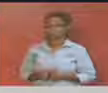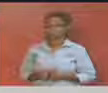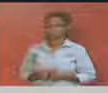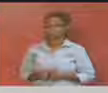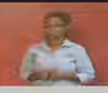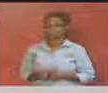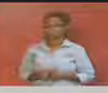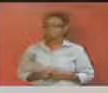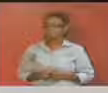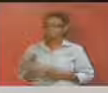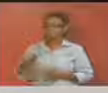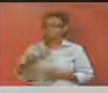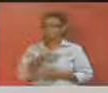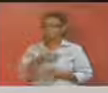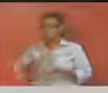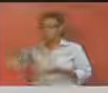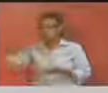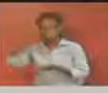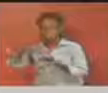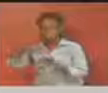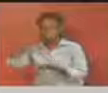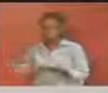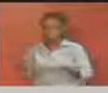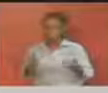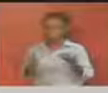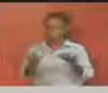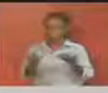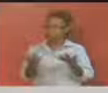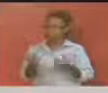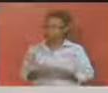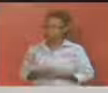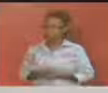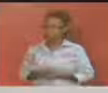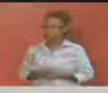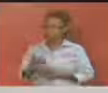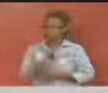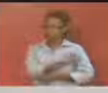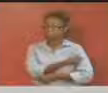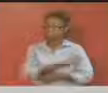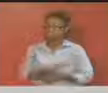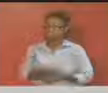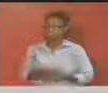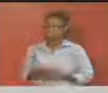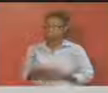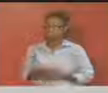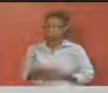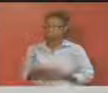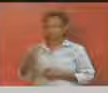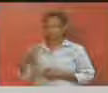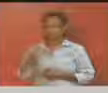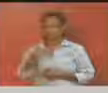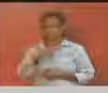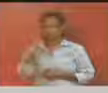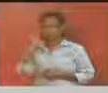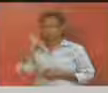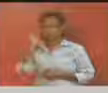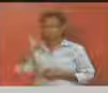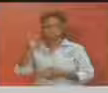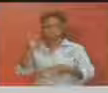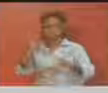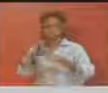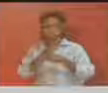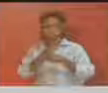information that the vaccines we will be getting under the COVAX facility, hopefully by the end